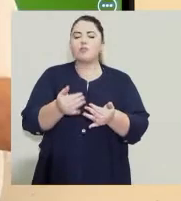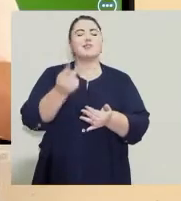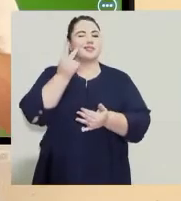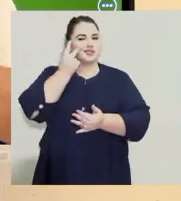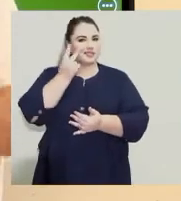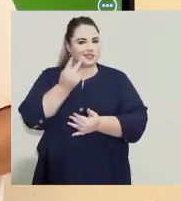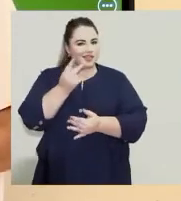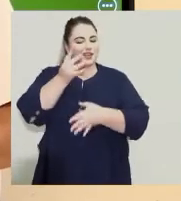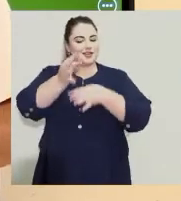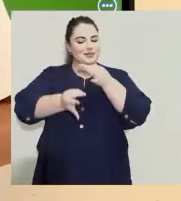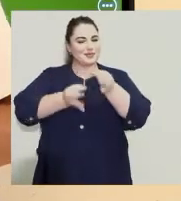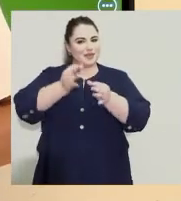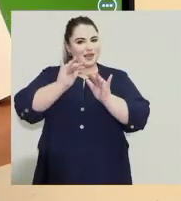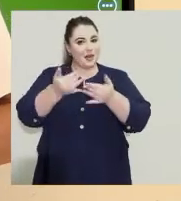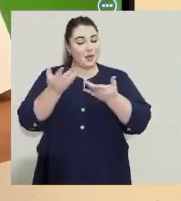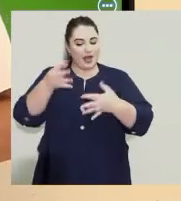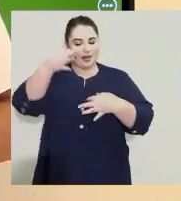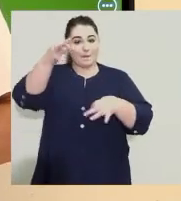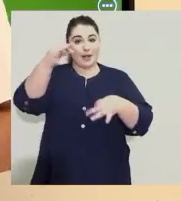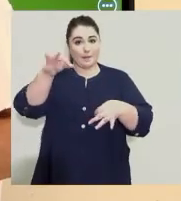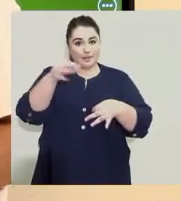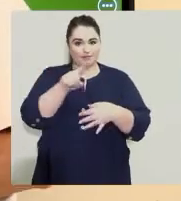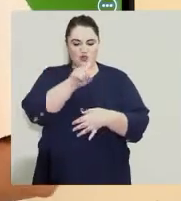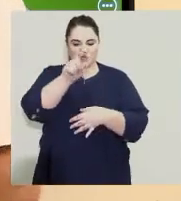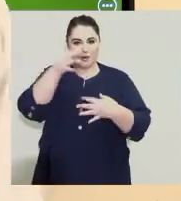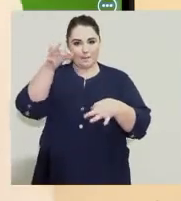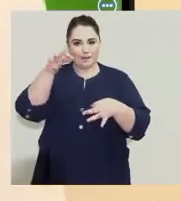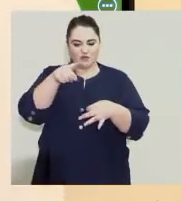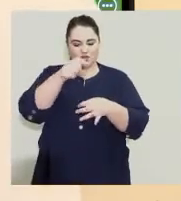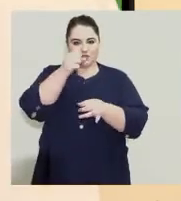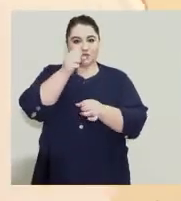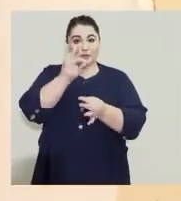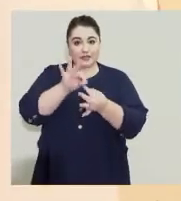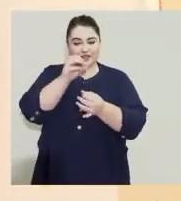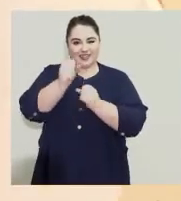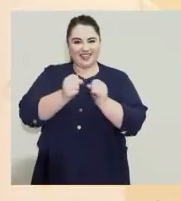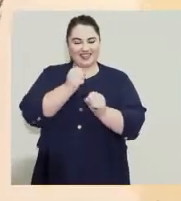at how they described it in the paper of that particular year.